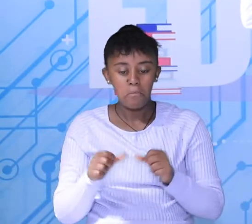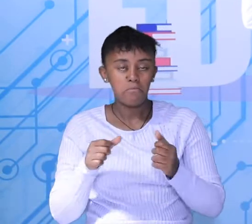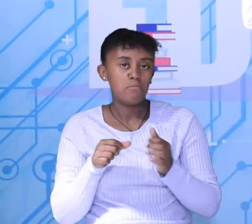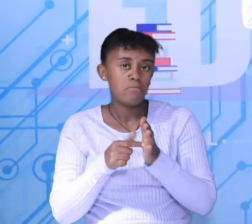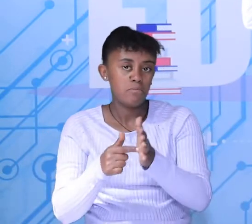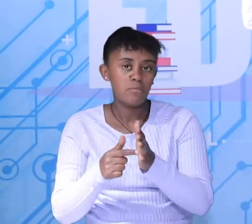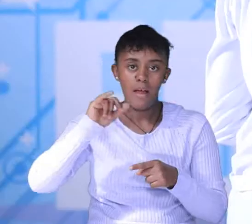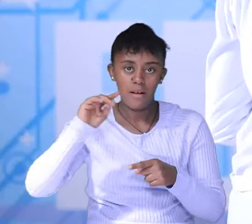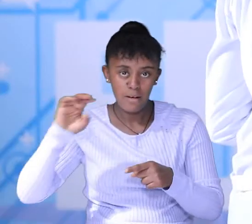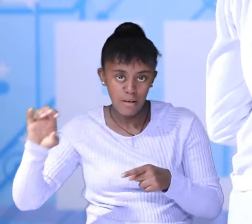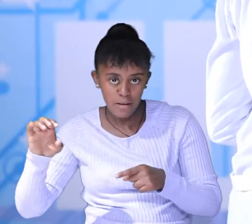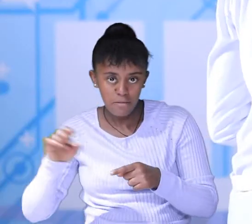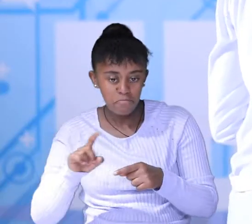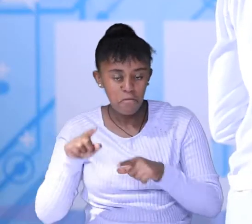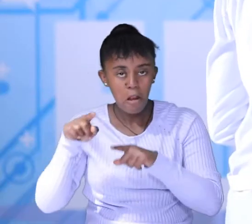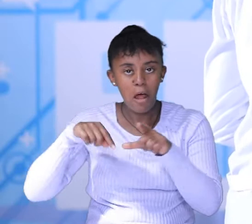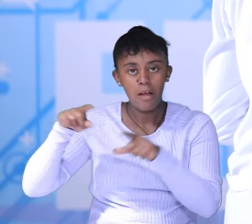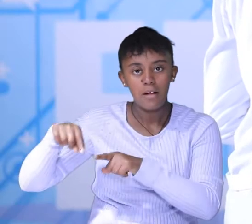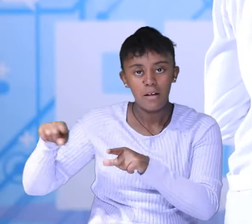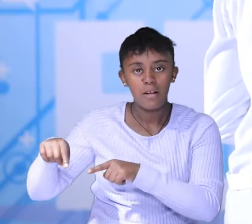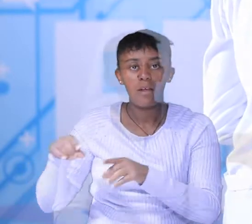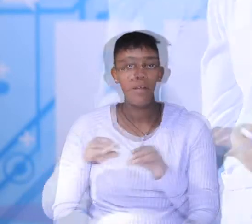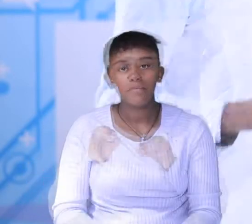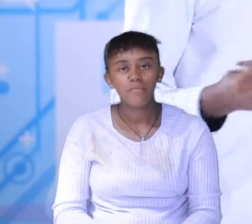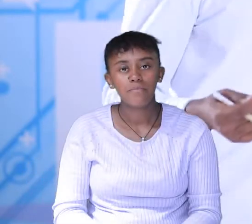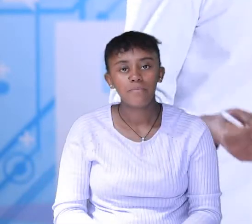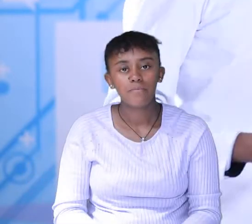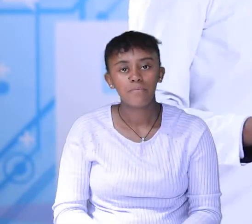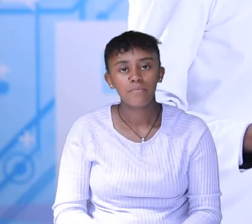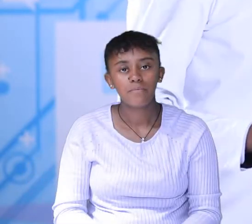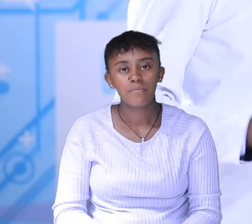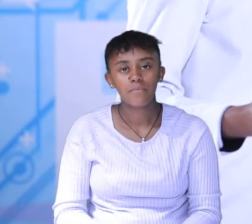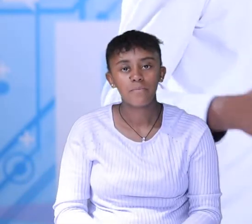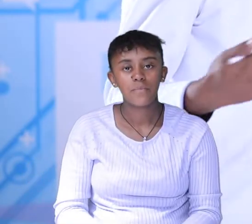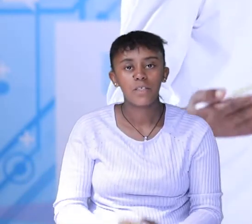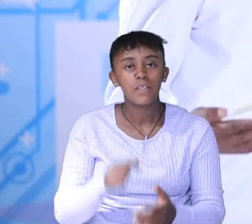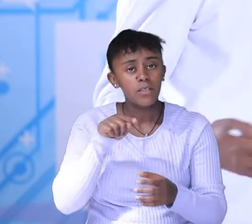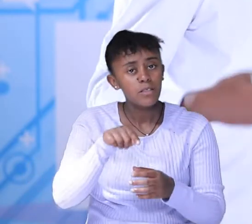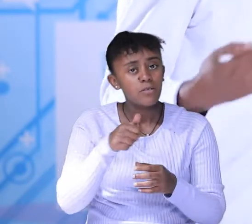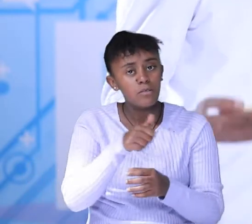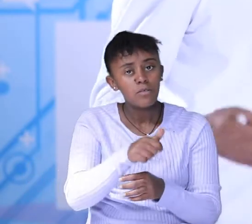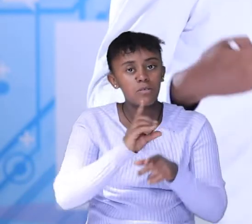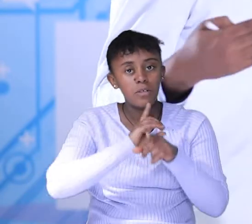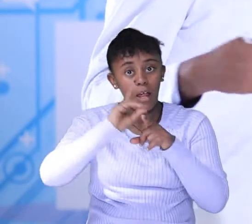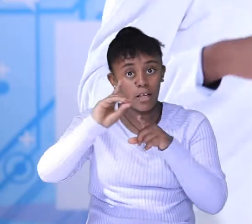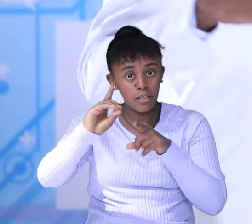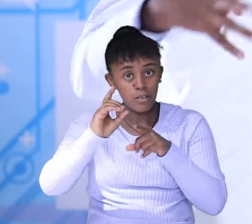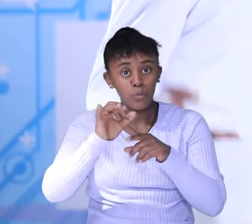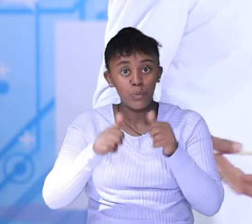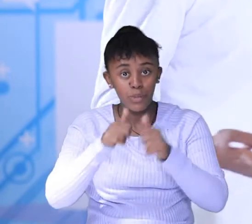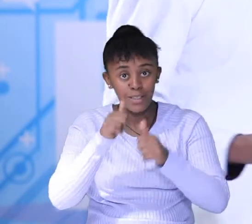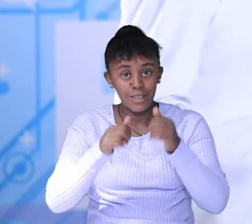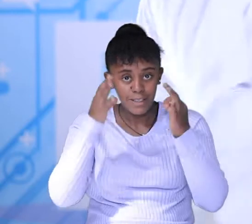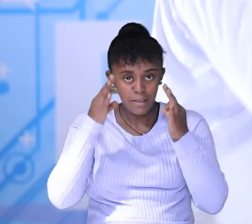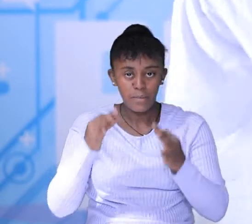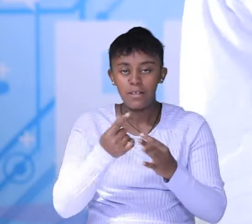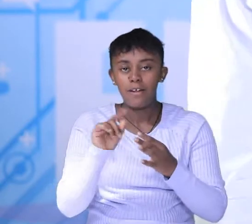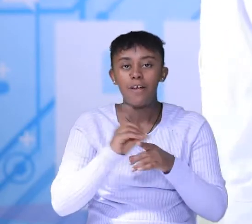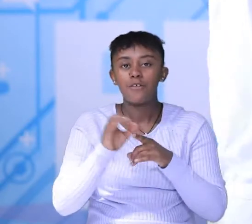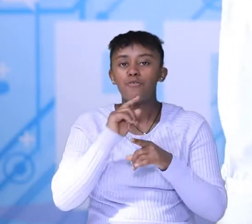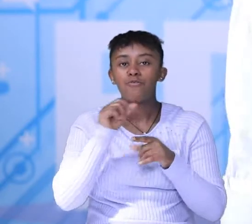determined the maximum force, and sine 30 is half. Therefore, it's possible to have half of